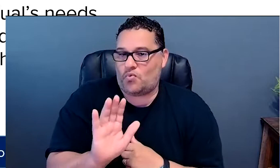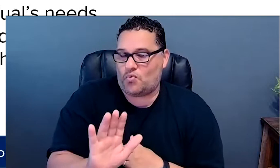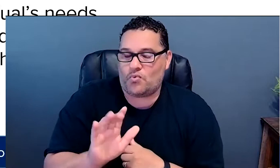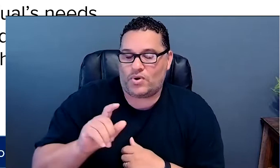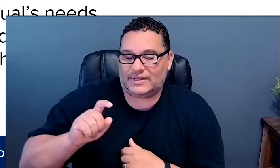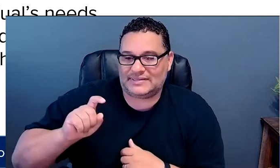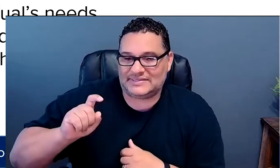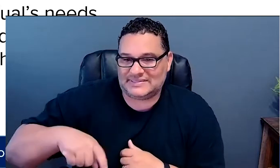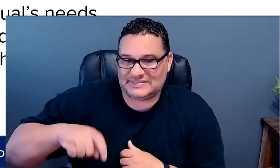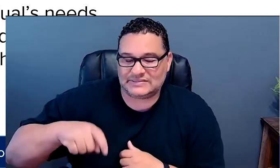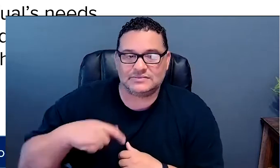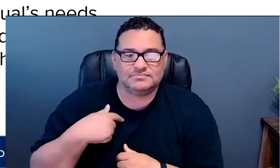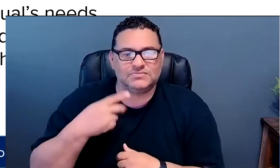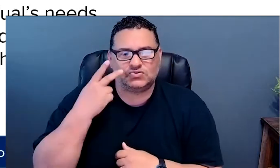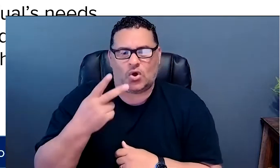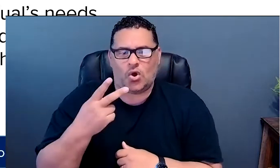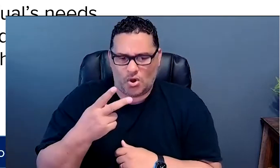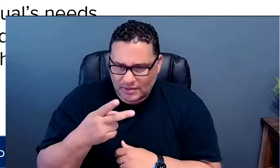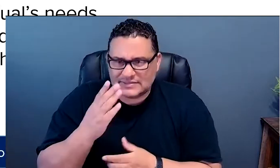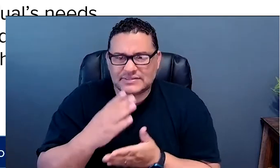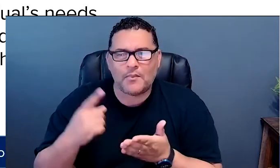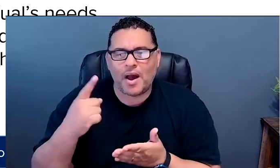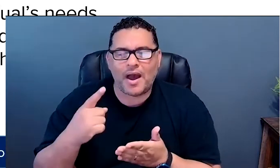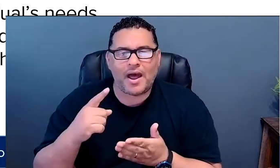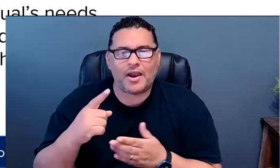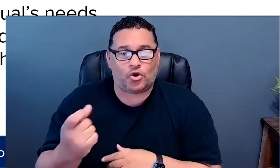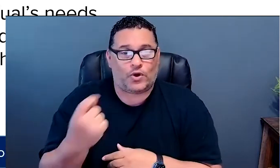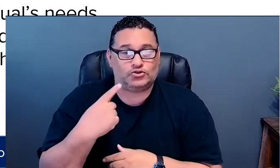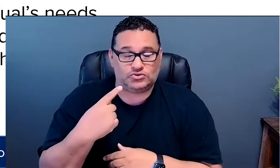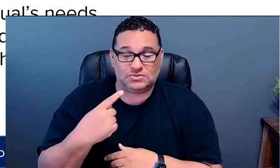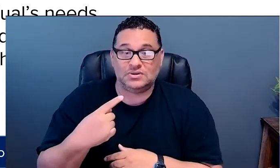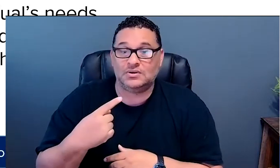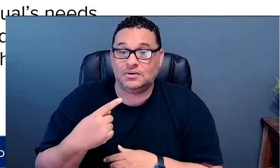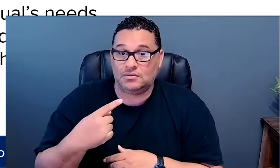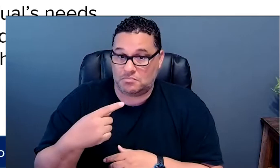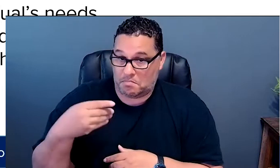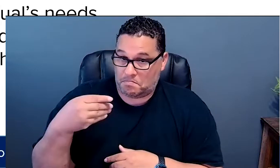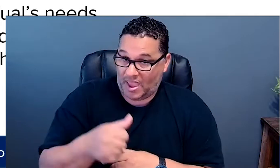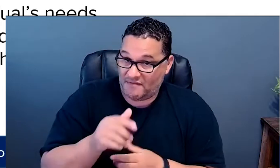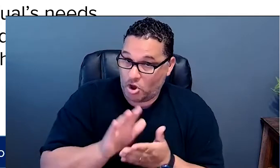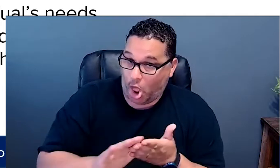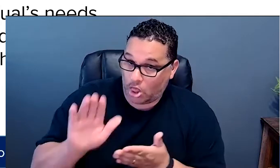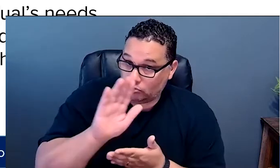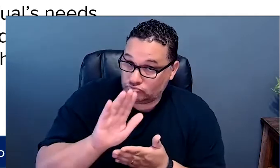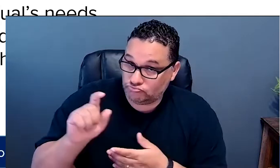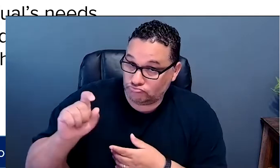question flash by about covering college. We do pay for tuition. We